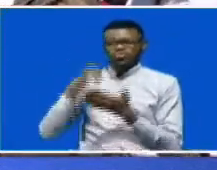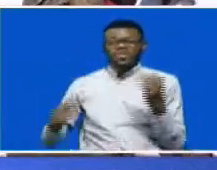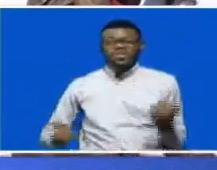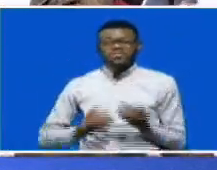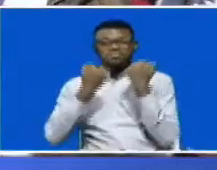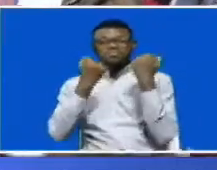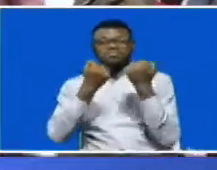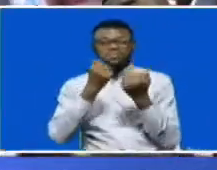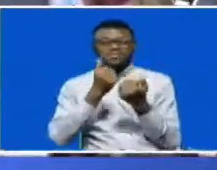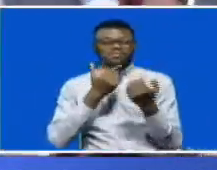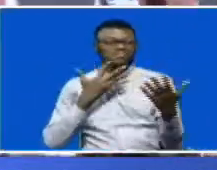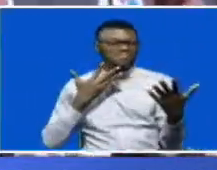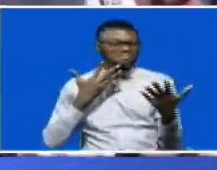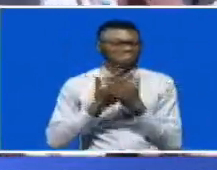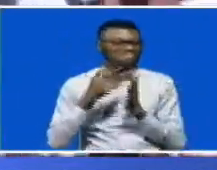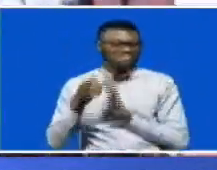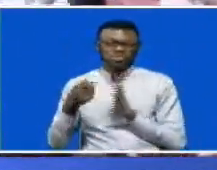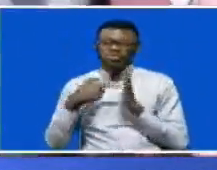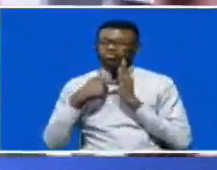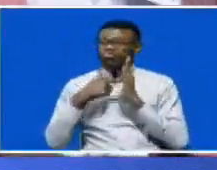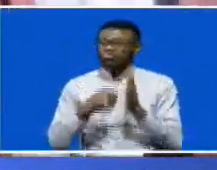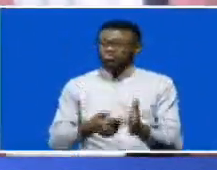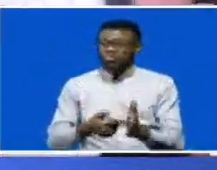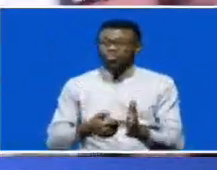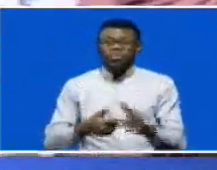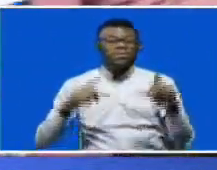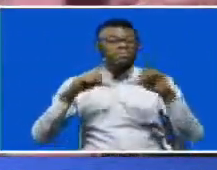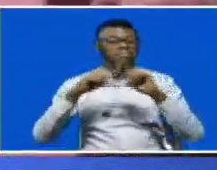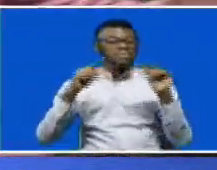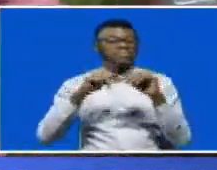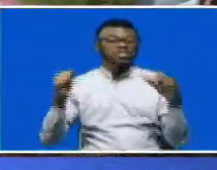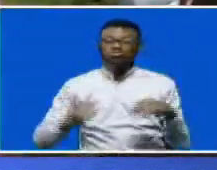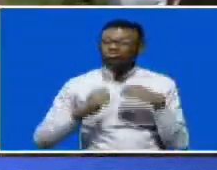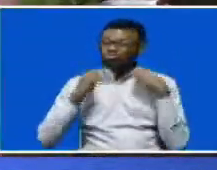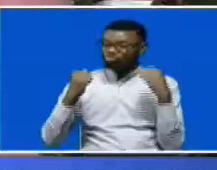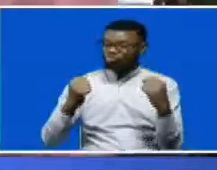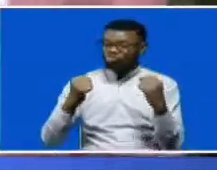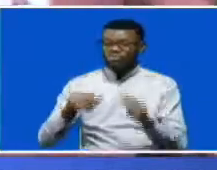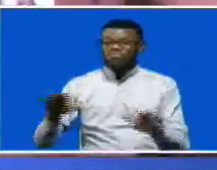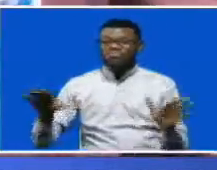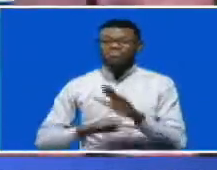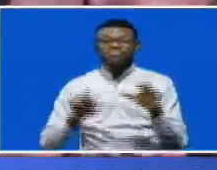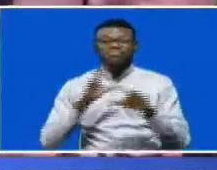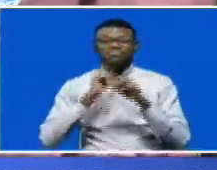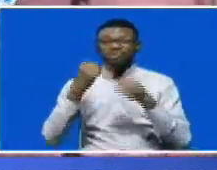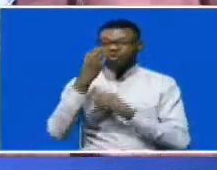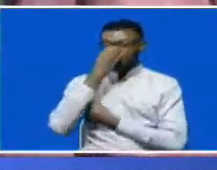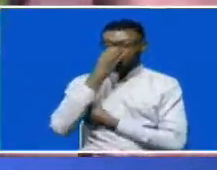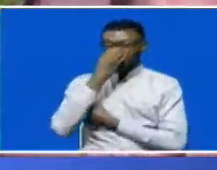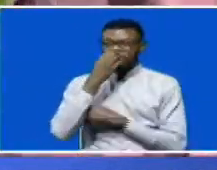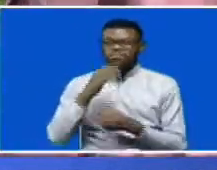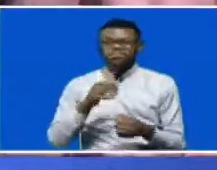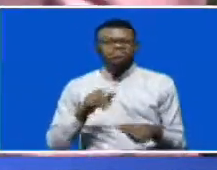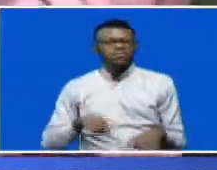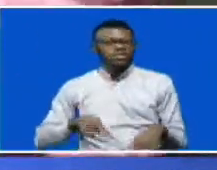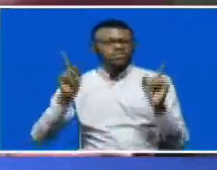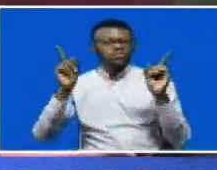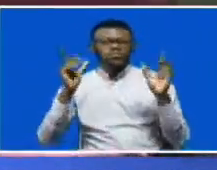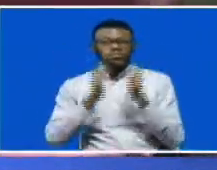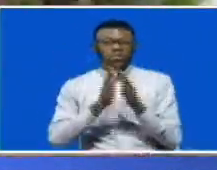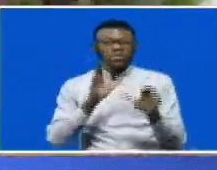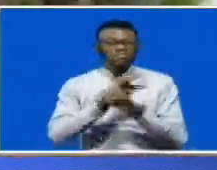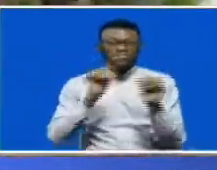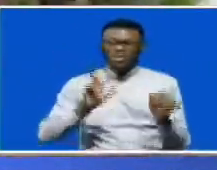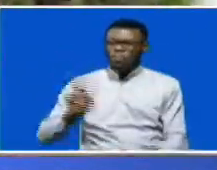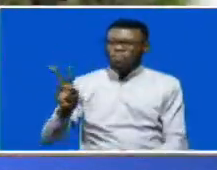arrests, perhaps the strongest message yet to the Deputy President William Ruto, whose political relationship with the